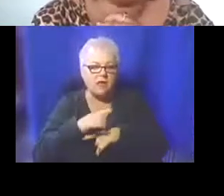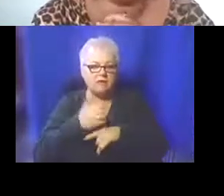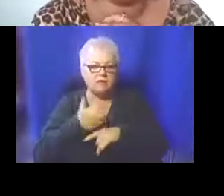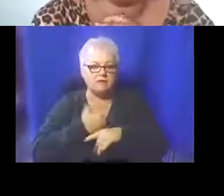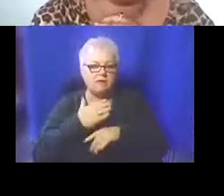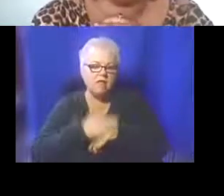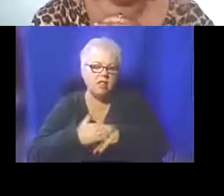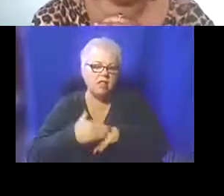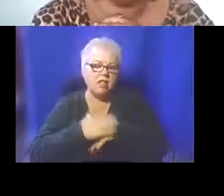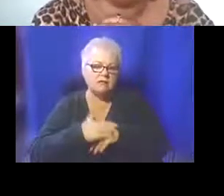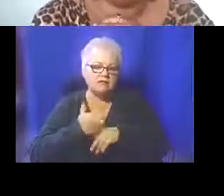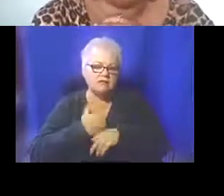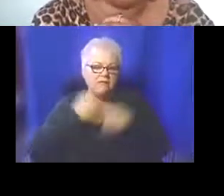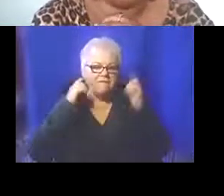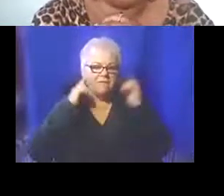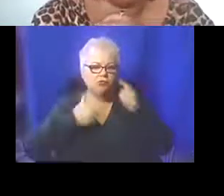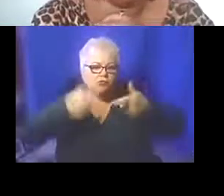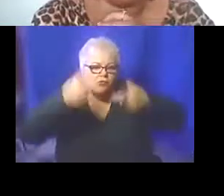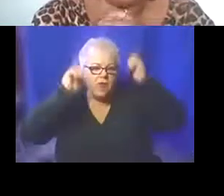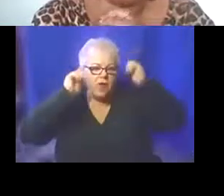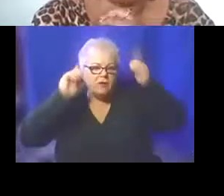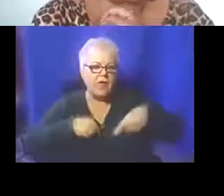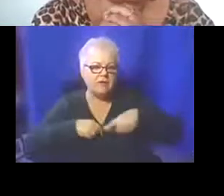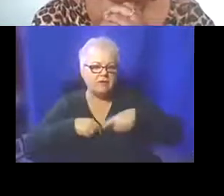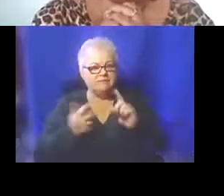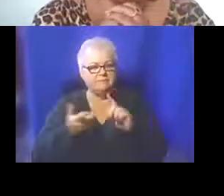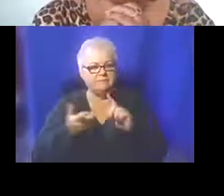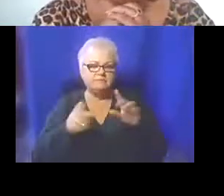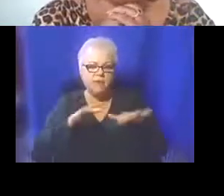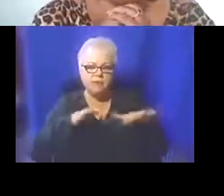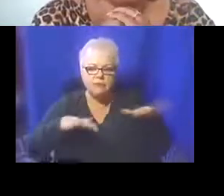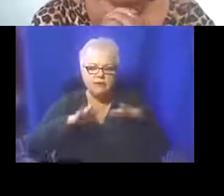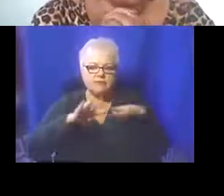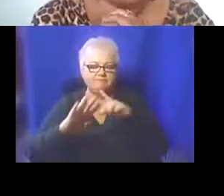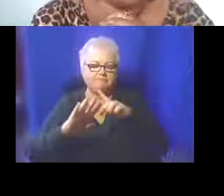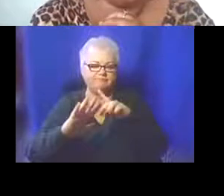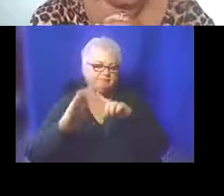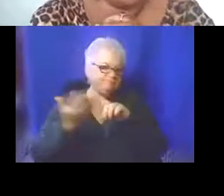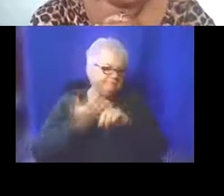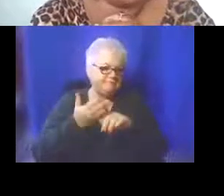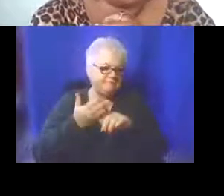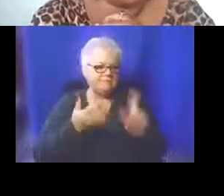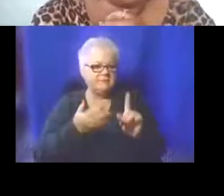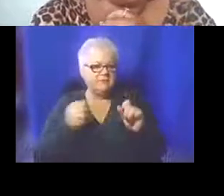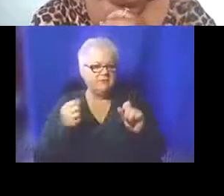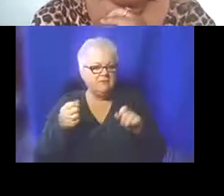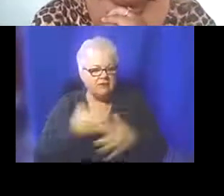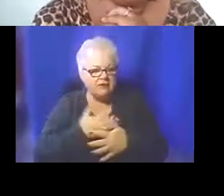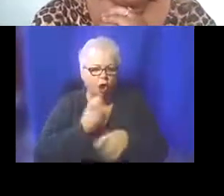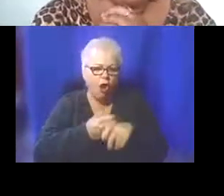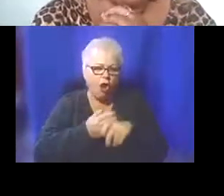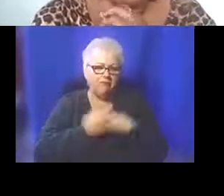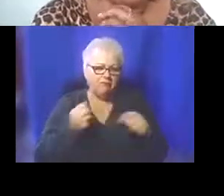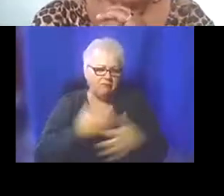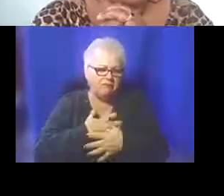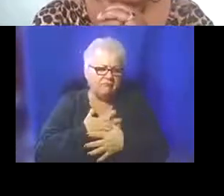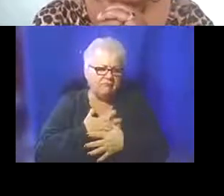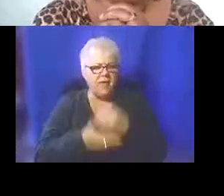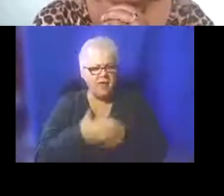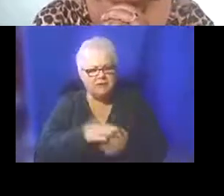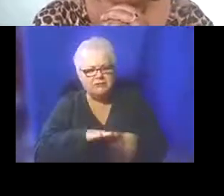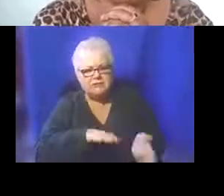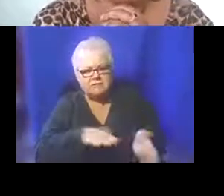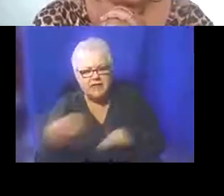in the seduced arena. It has been a hard trudge, with fainting, bandaging, and death. There have